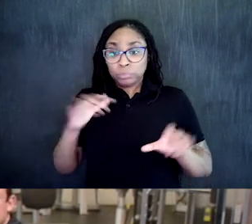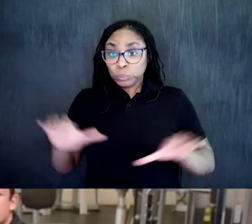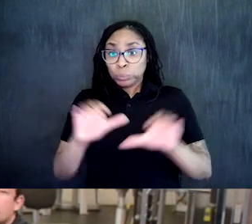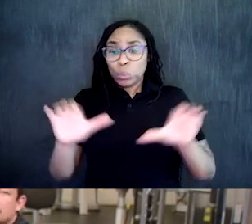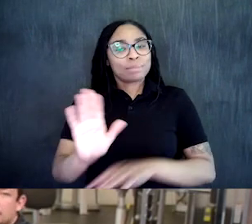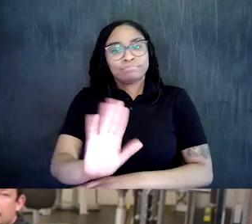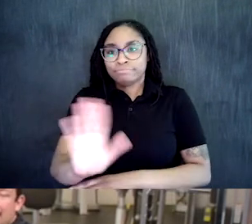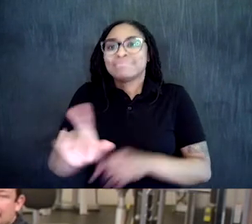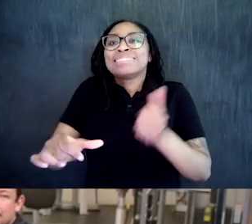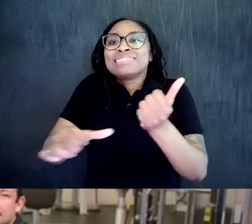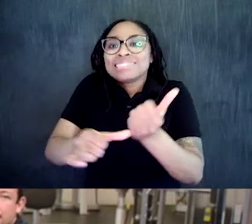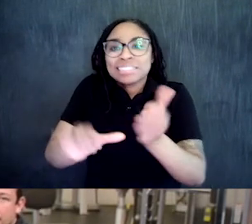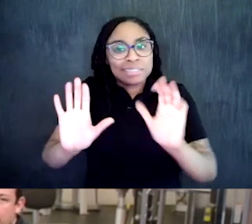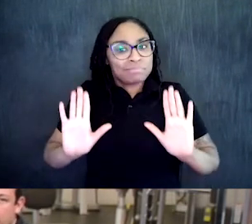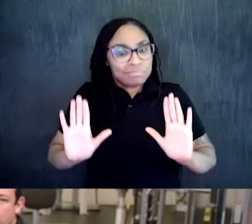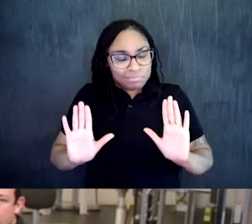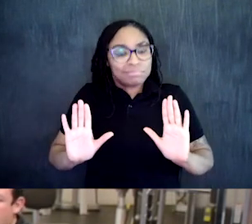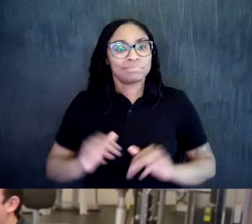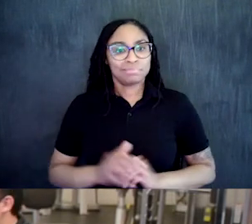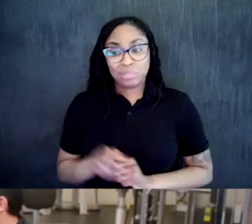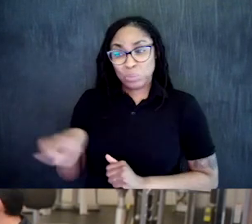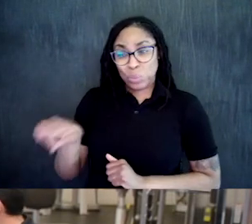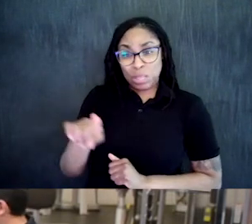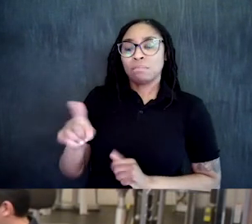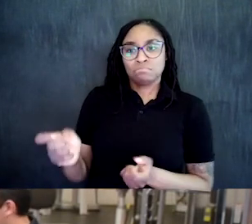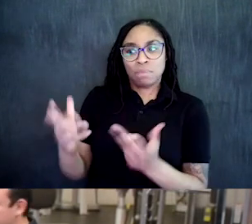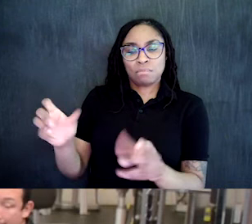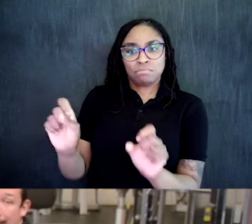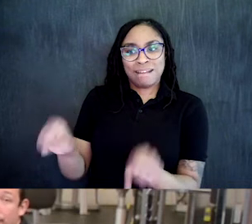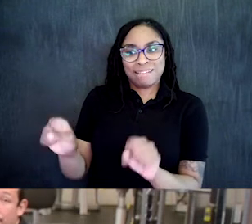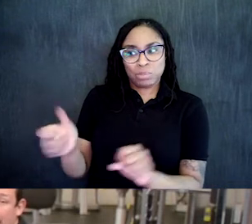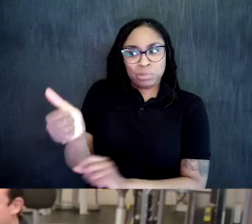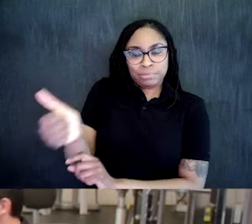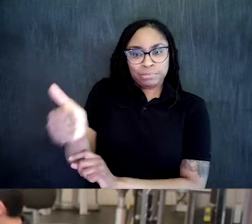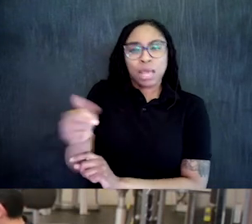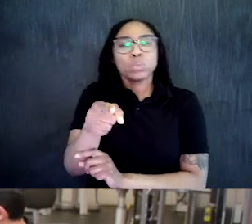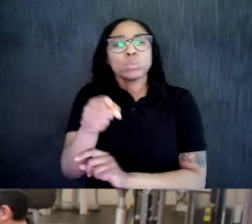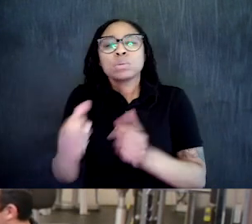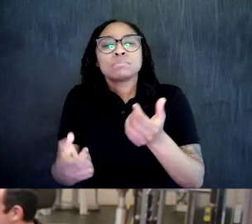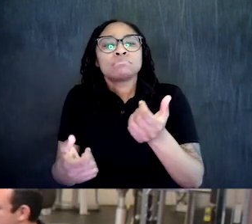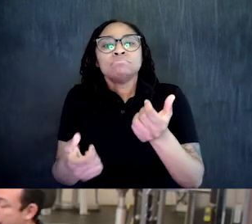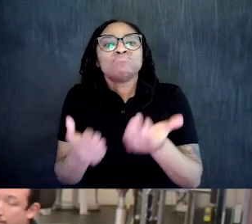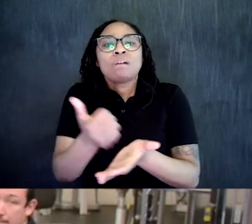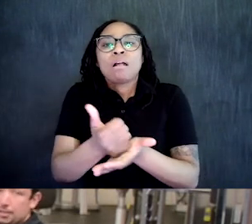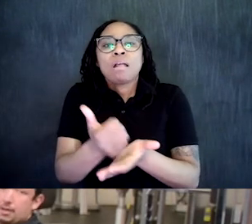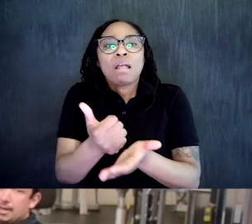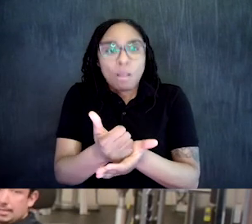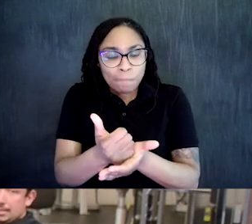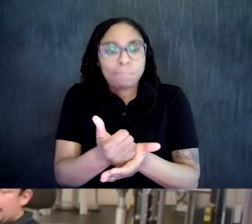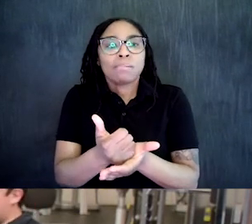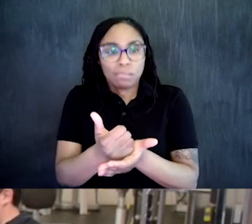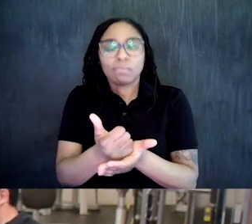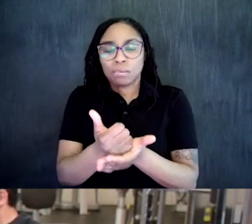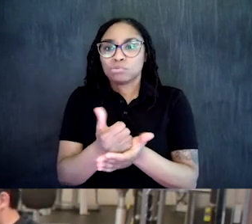exercise, we're gonna do, again, a little bit of active assisted range of motion. So again, if they have a backrest, right, you want to be up against the backrest, make sure you're